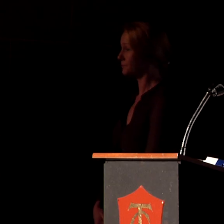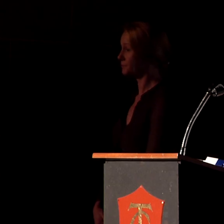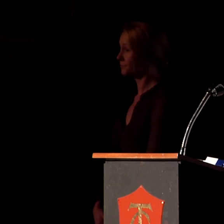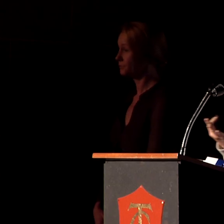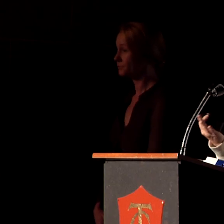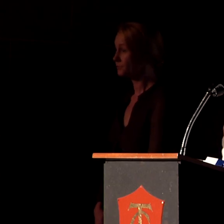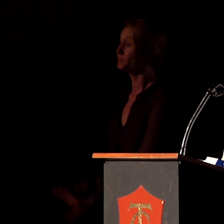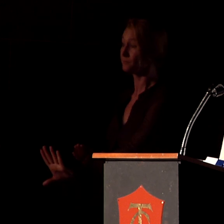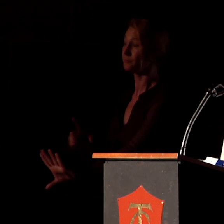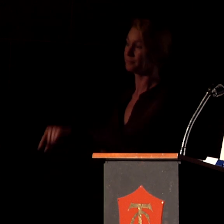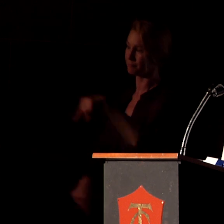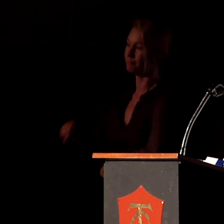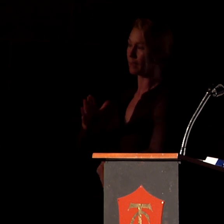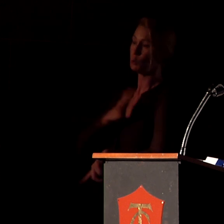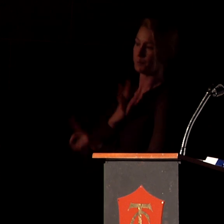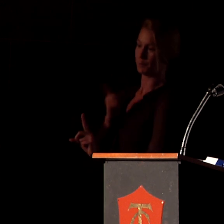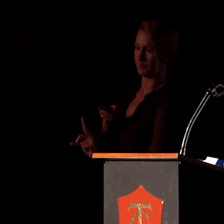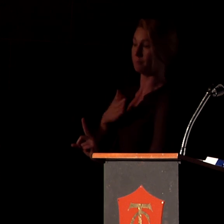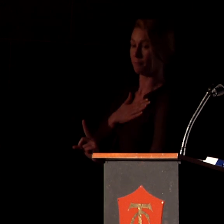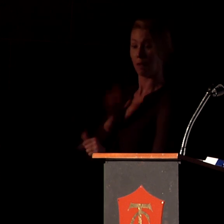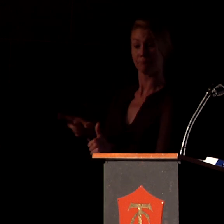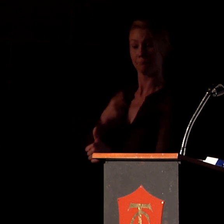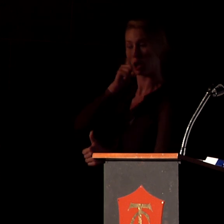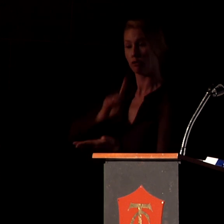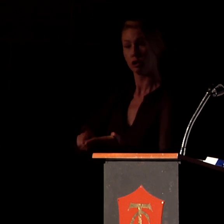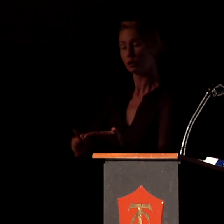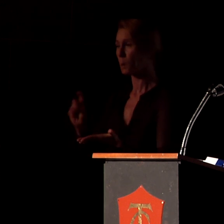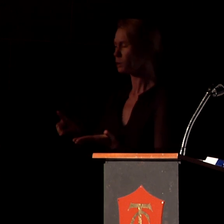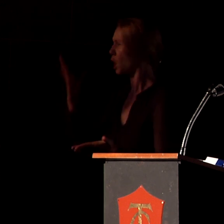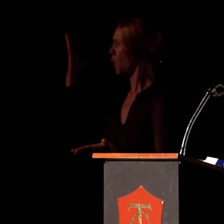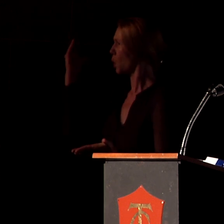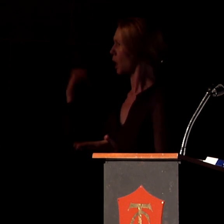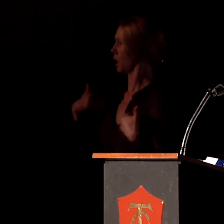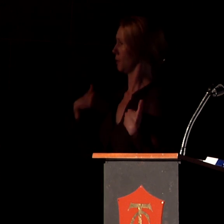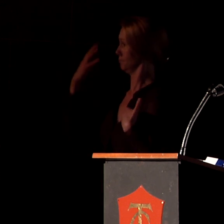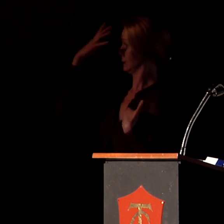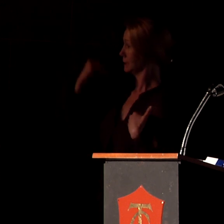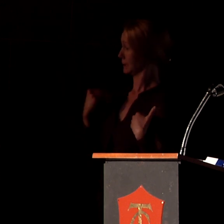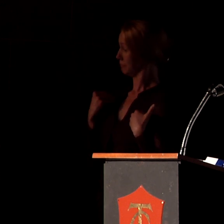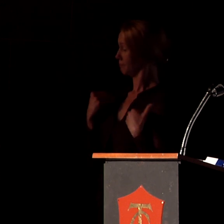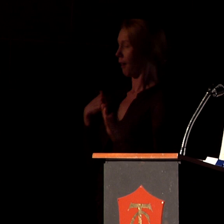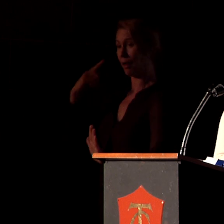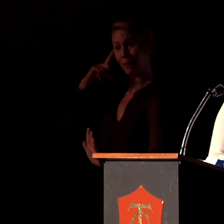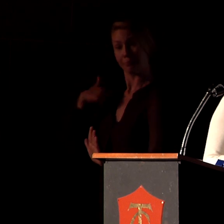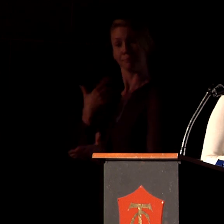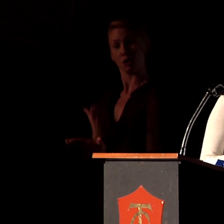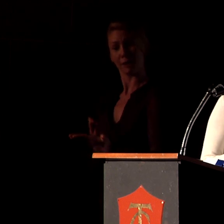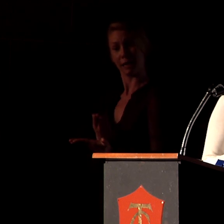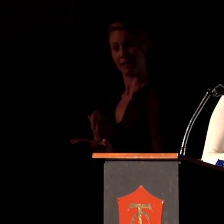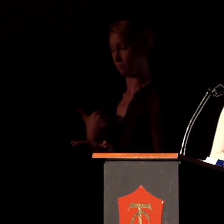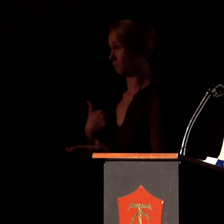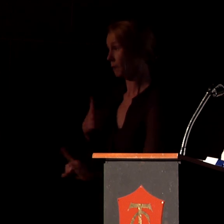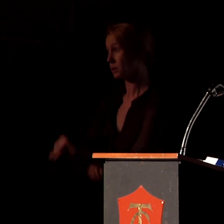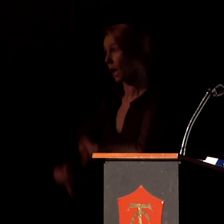All right, so going back to my original research question, why do mammals sleep? I think I have proven, and I'm a scientist, so I don't use that word